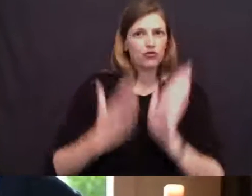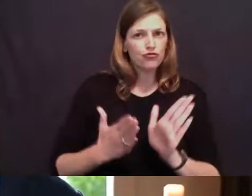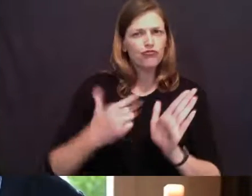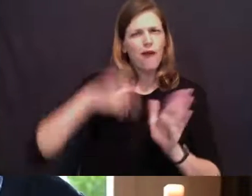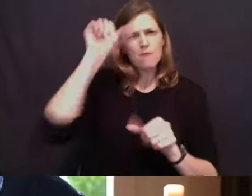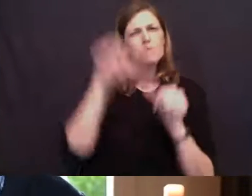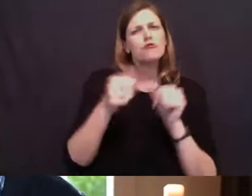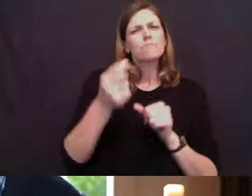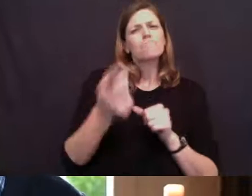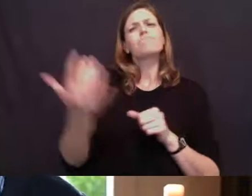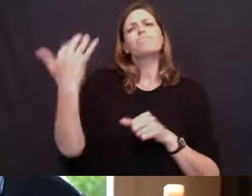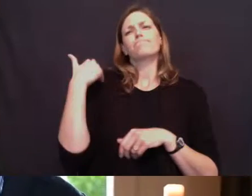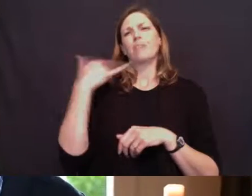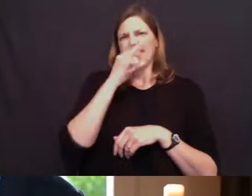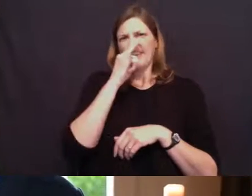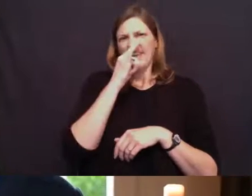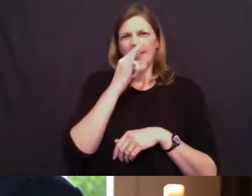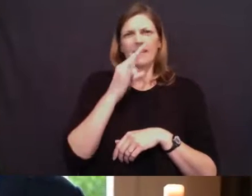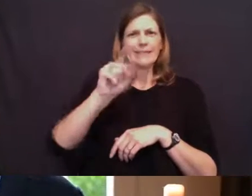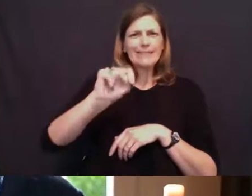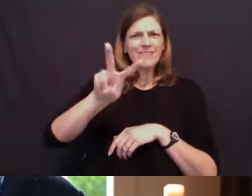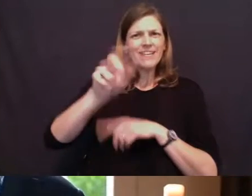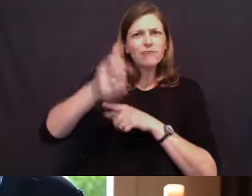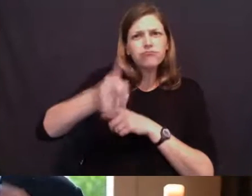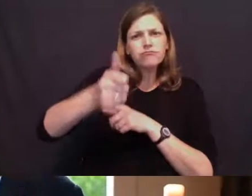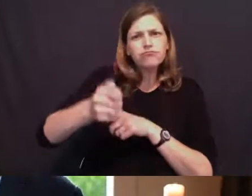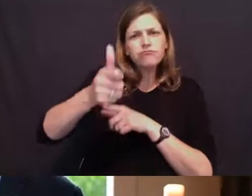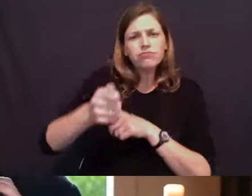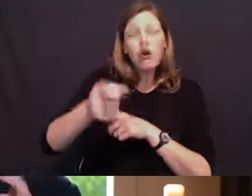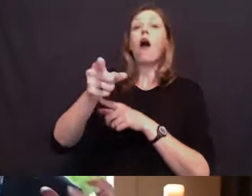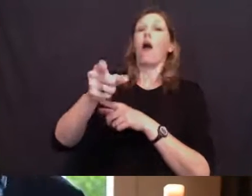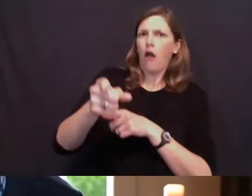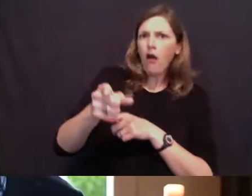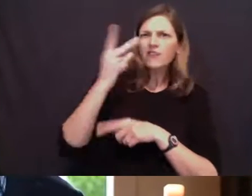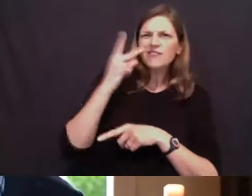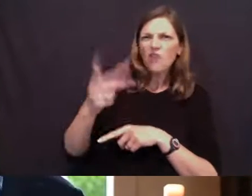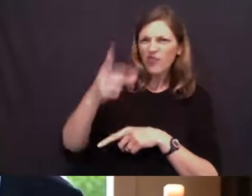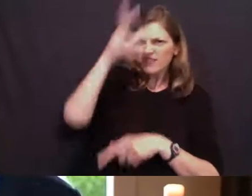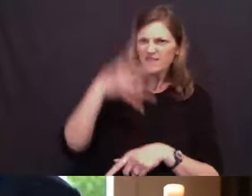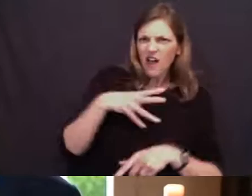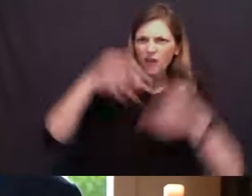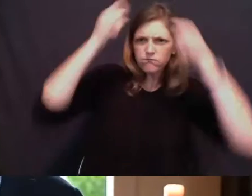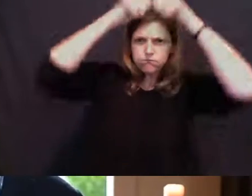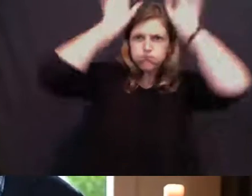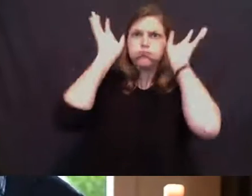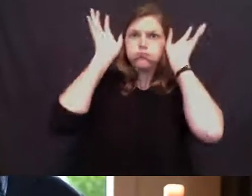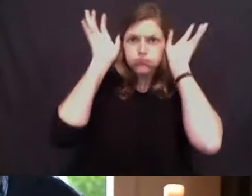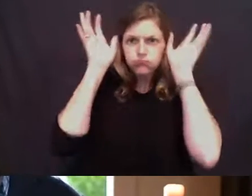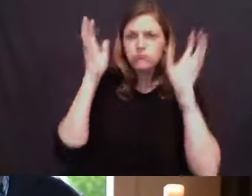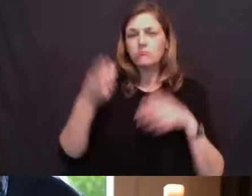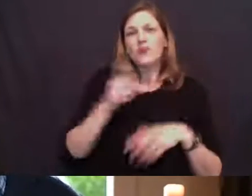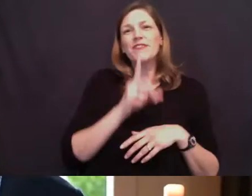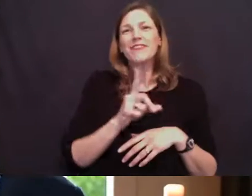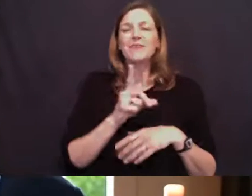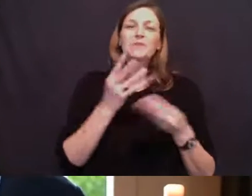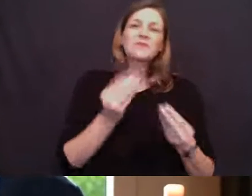kid, like channel surfing back in the day, and I remember coming across this guy with his crazy afro. He just had this soothing